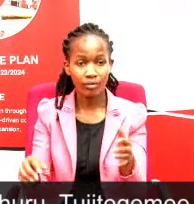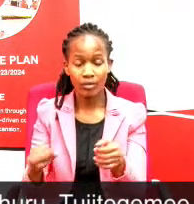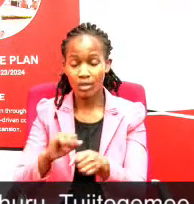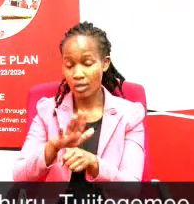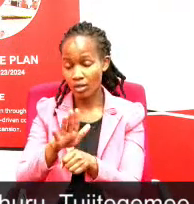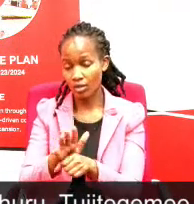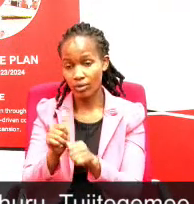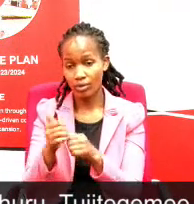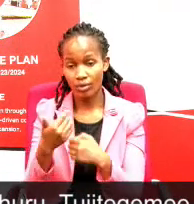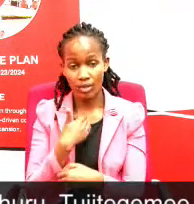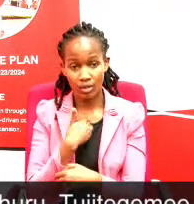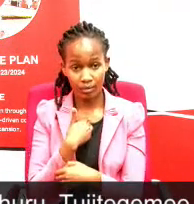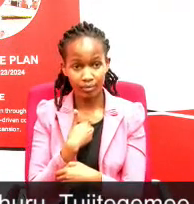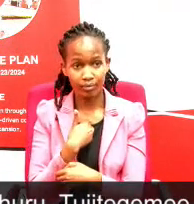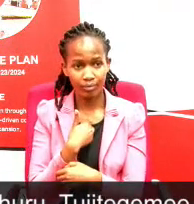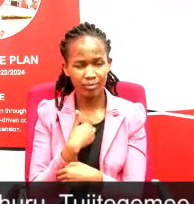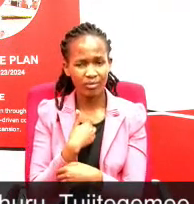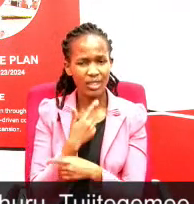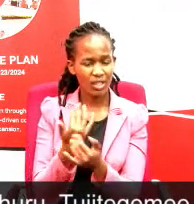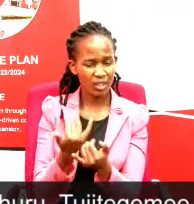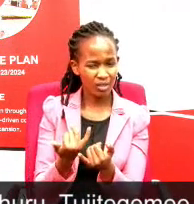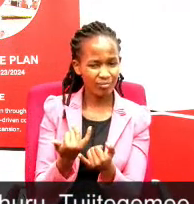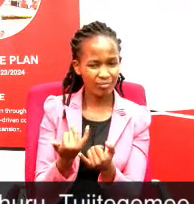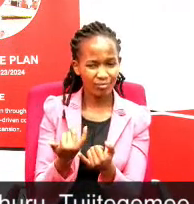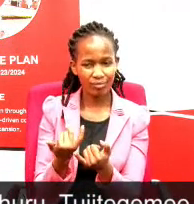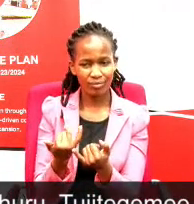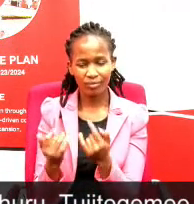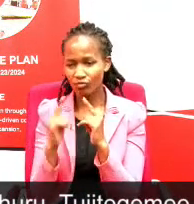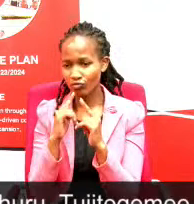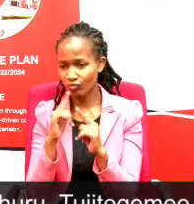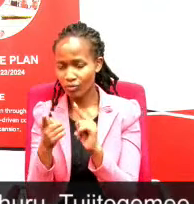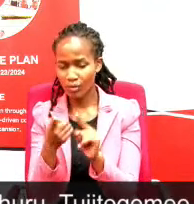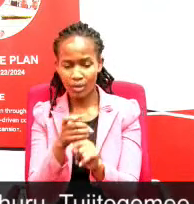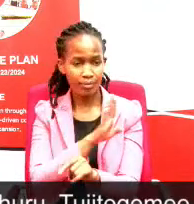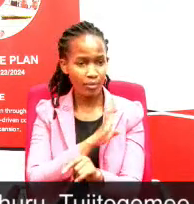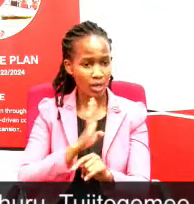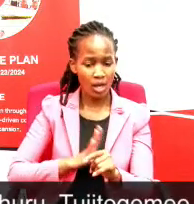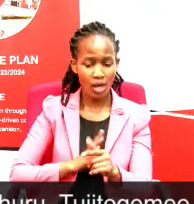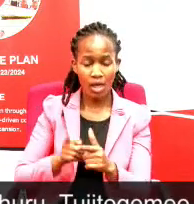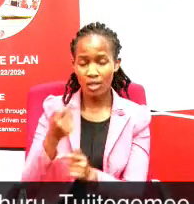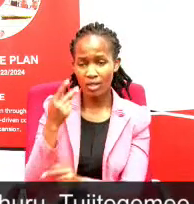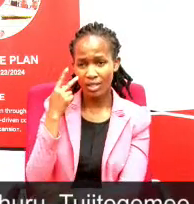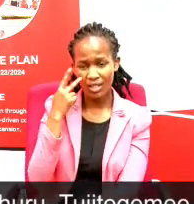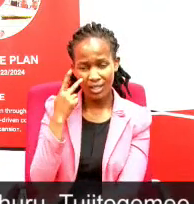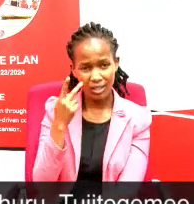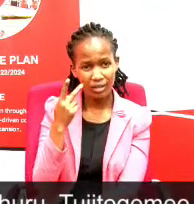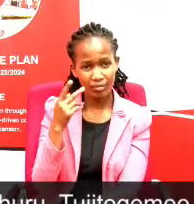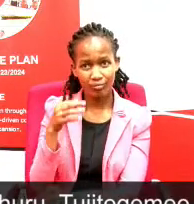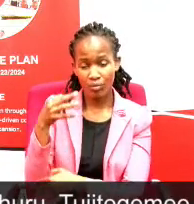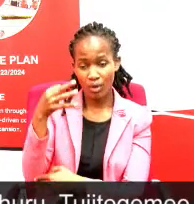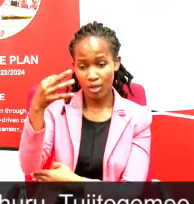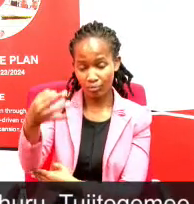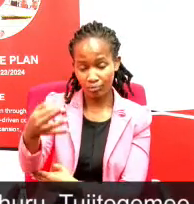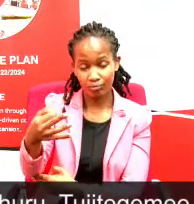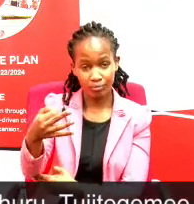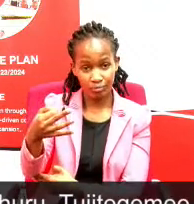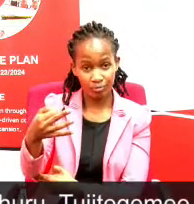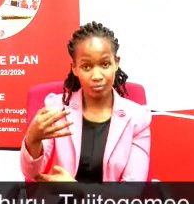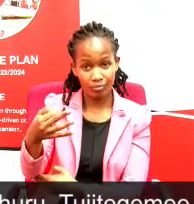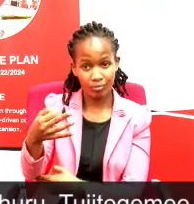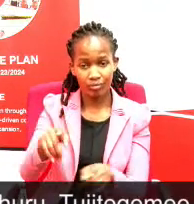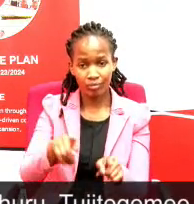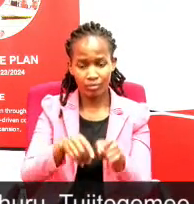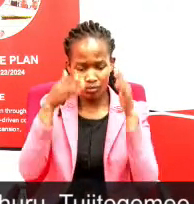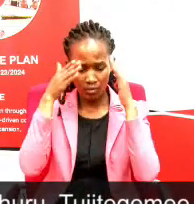pandemic. Taking from there, the board then looked at the future circumstances